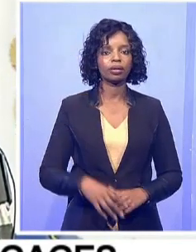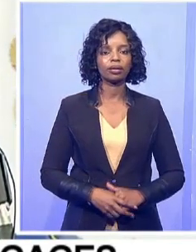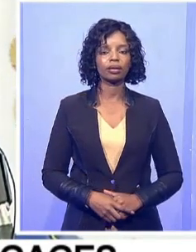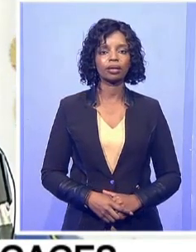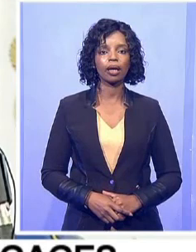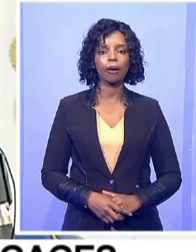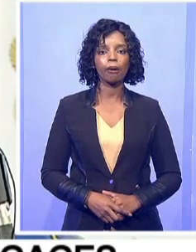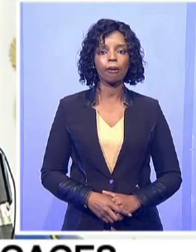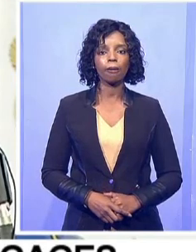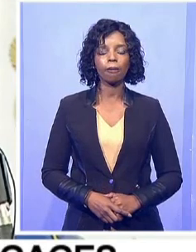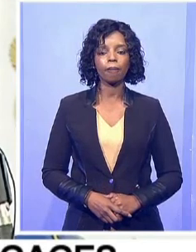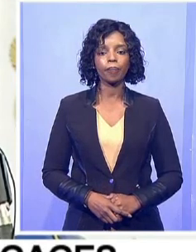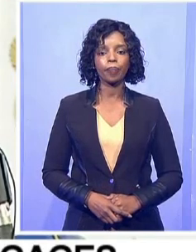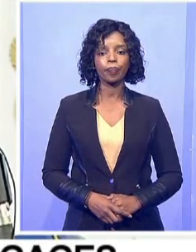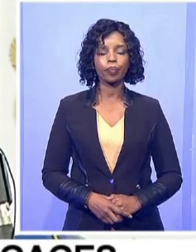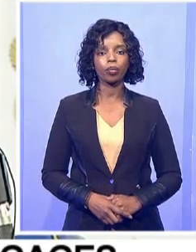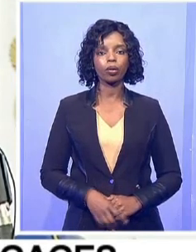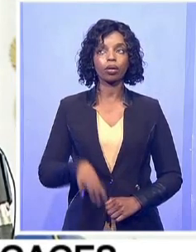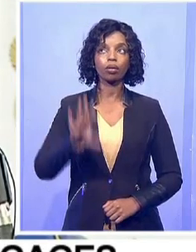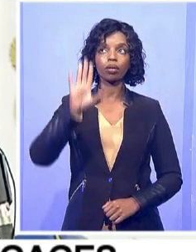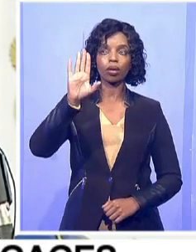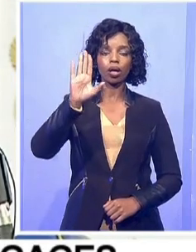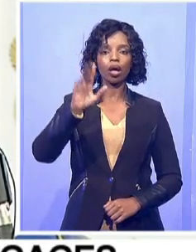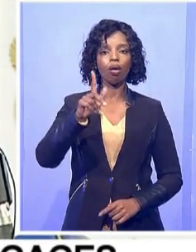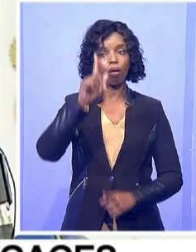the Honorable President.